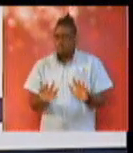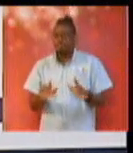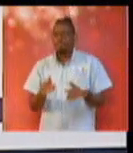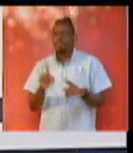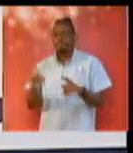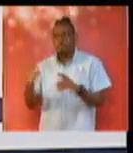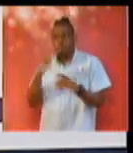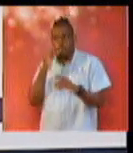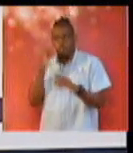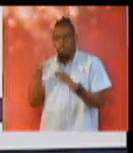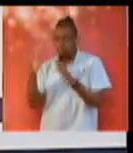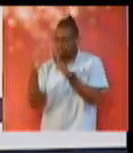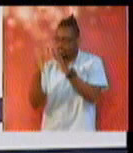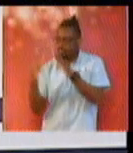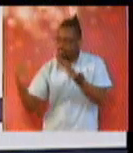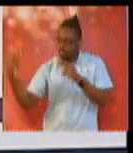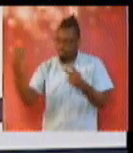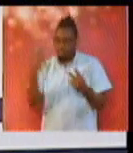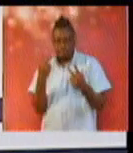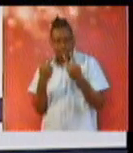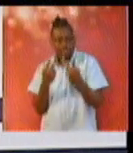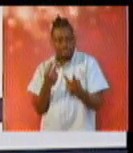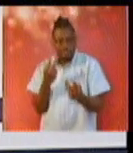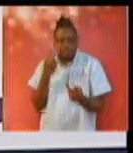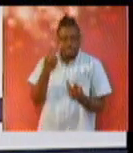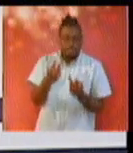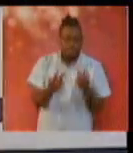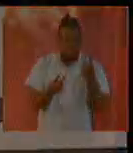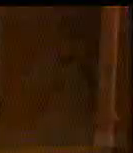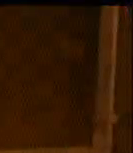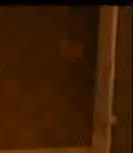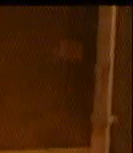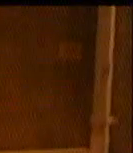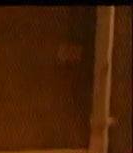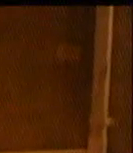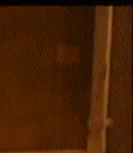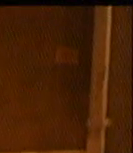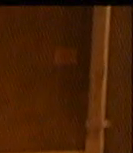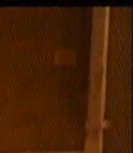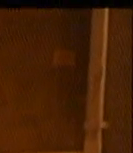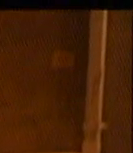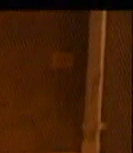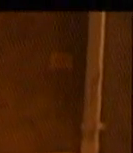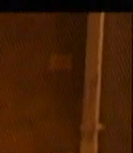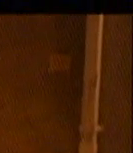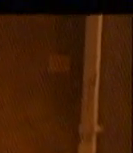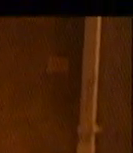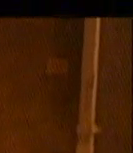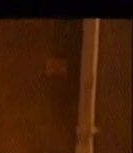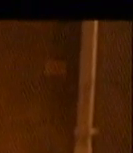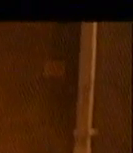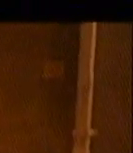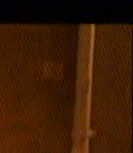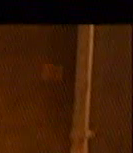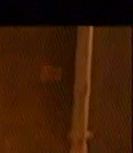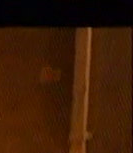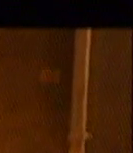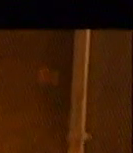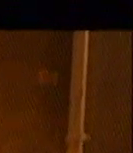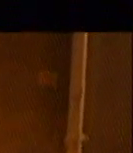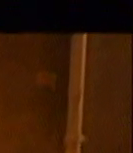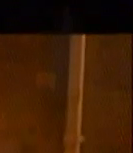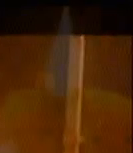can greatly increase risk of contracting or spreading COVID-19. And for those who will go the way of allowing guests to join